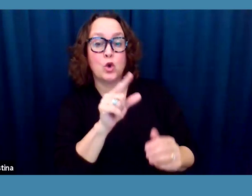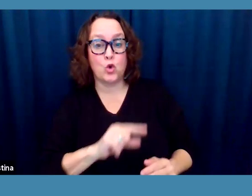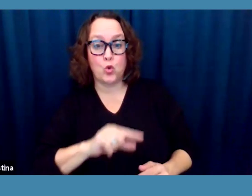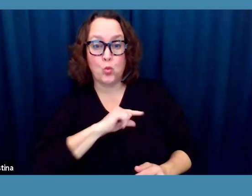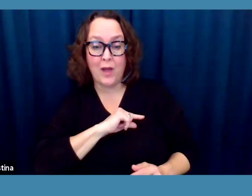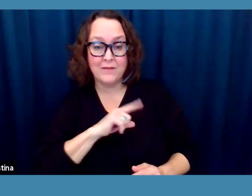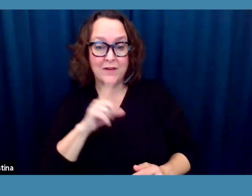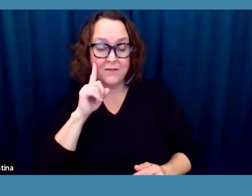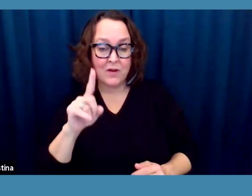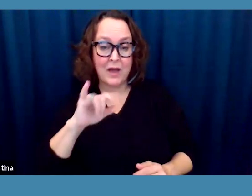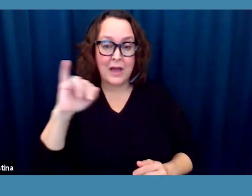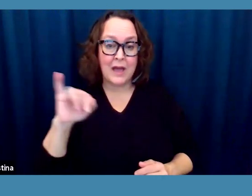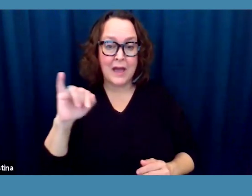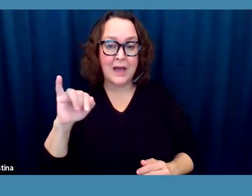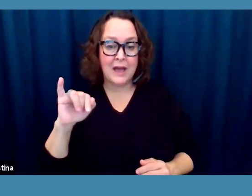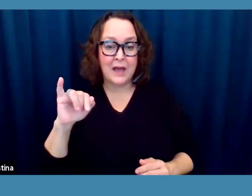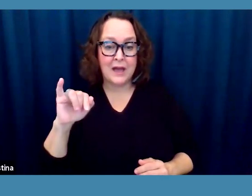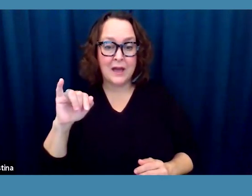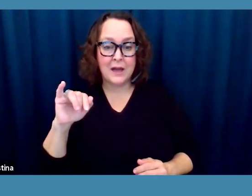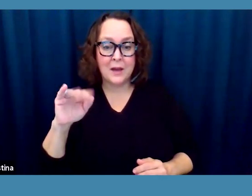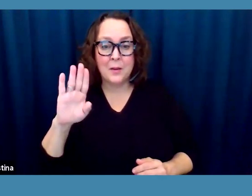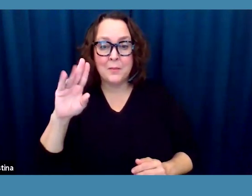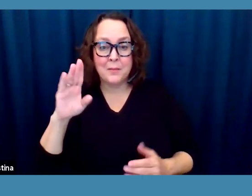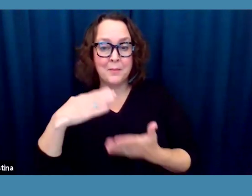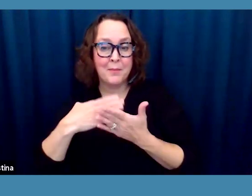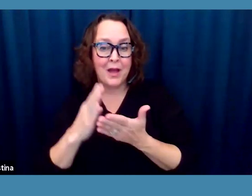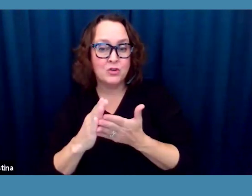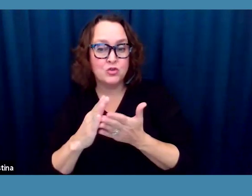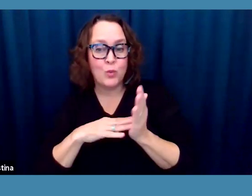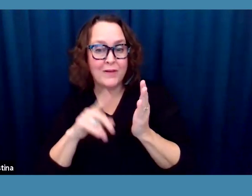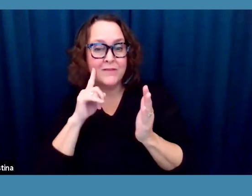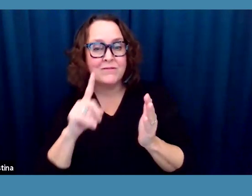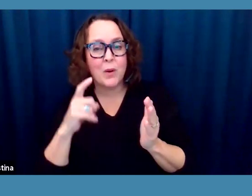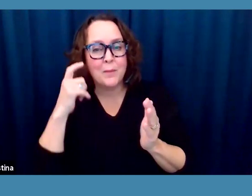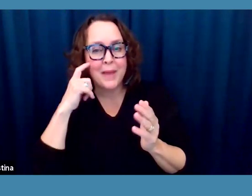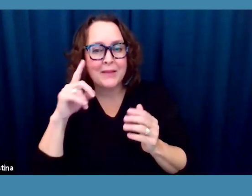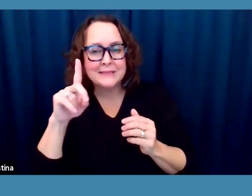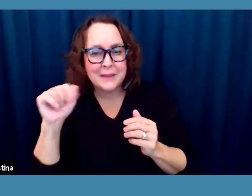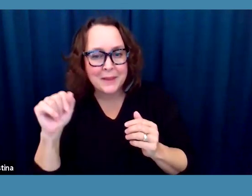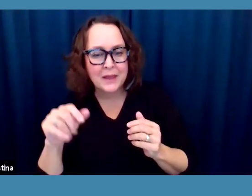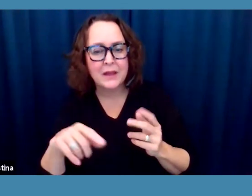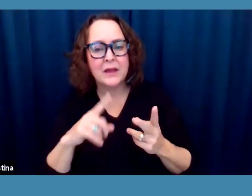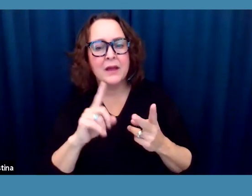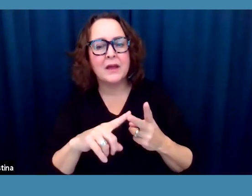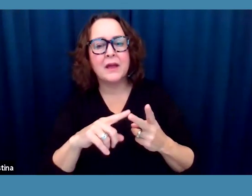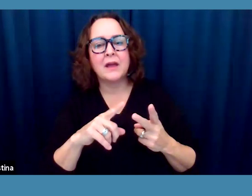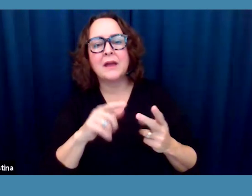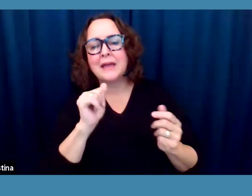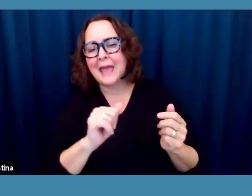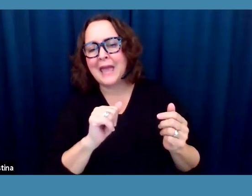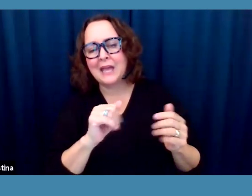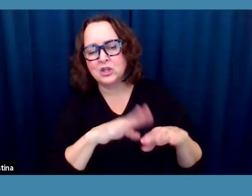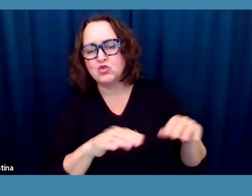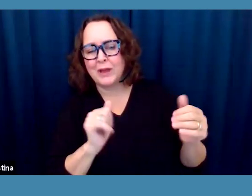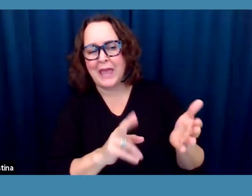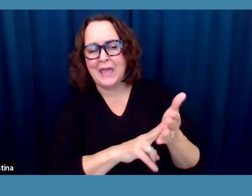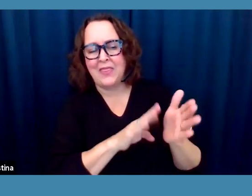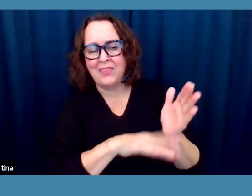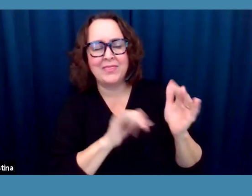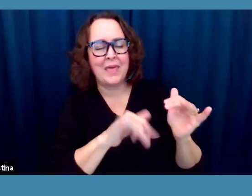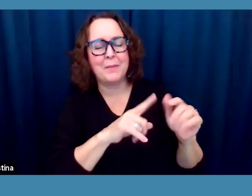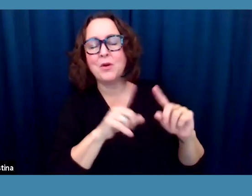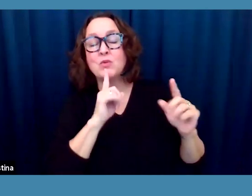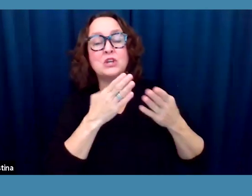the I-budget waiver for developmental disabilities, that's one option. Children are able to enroll on that waiver.